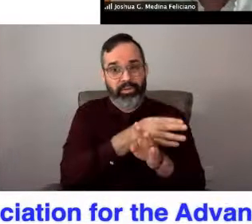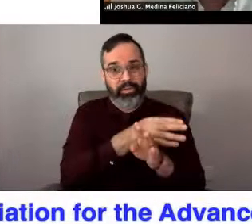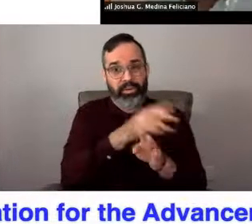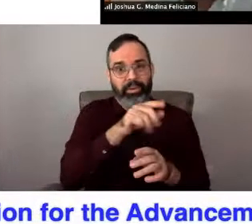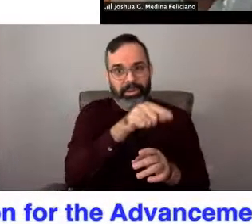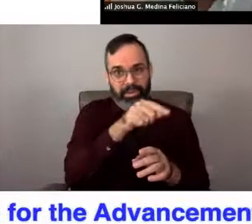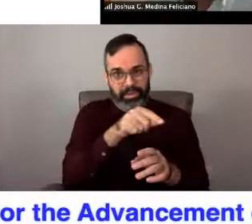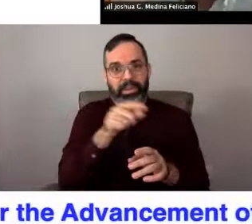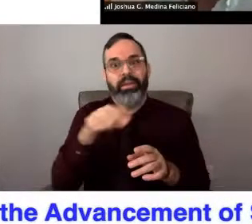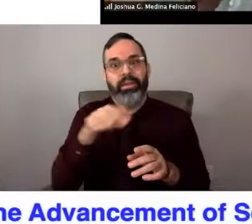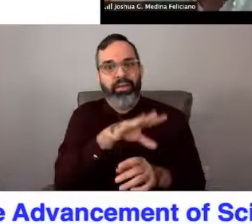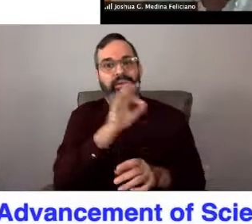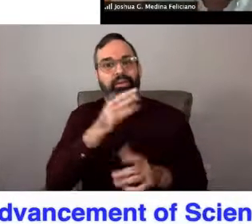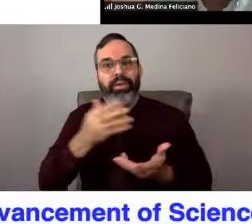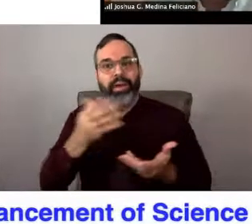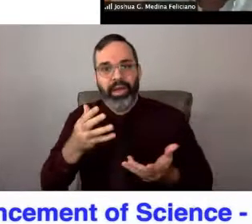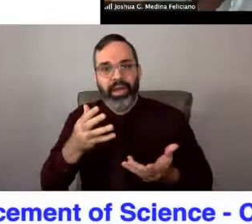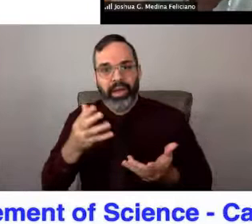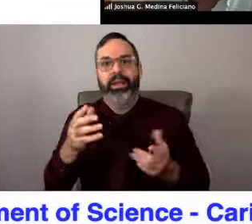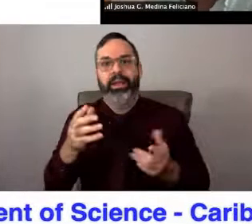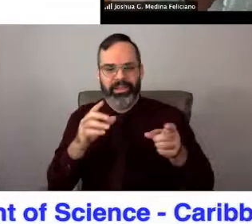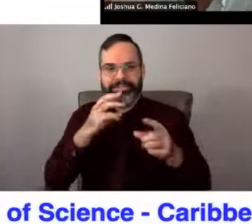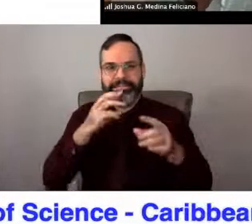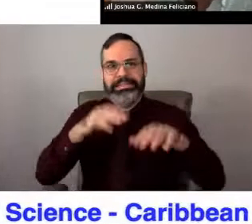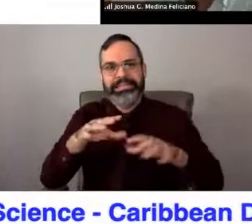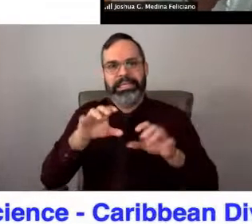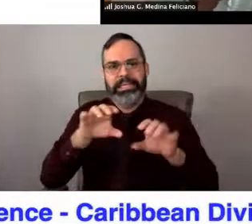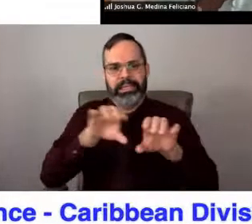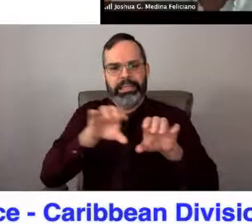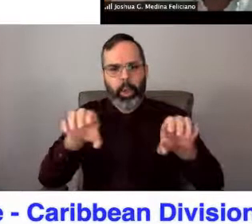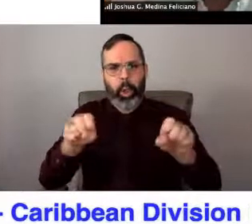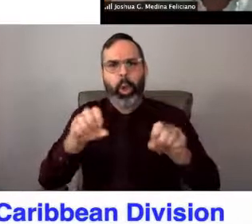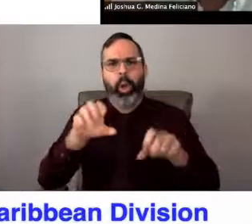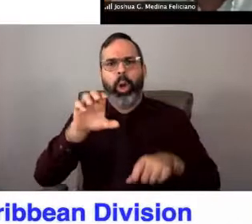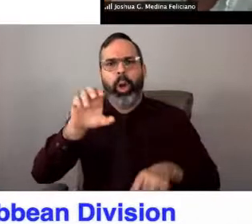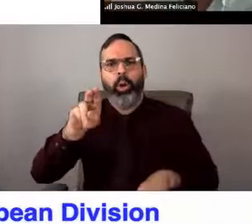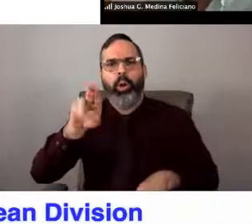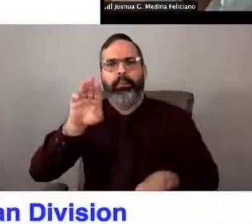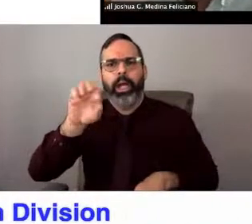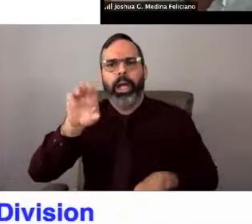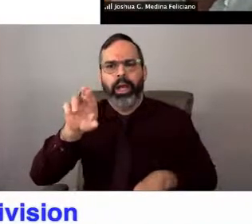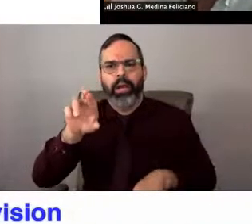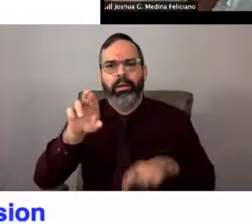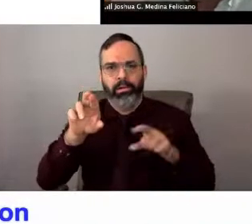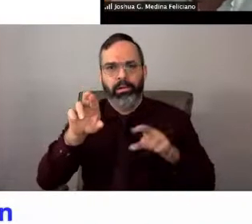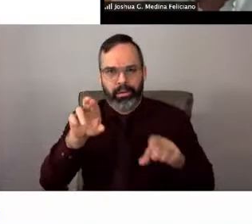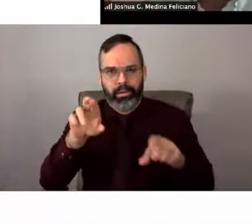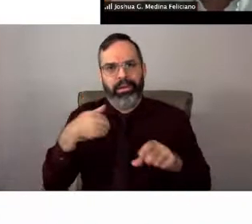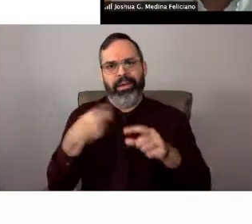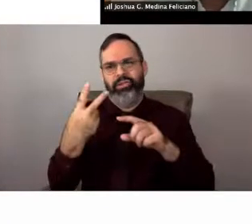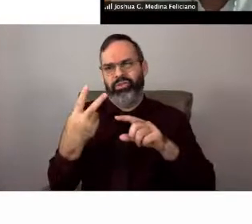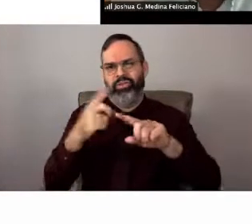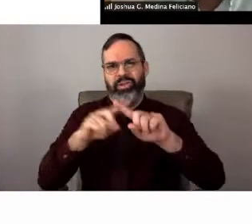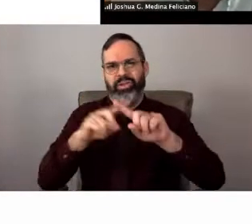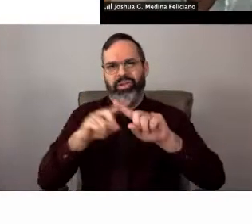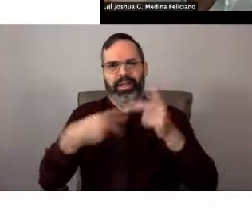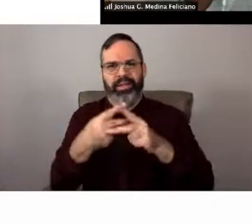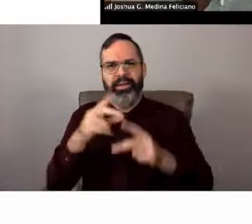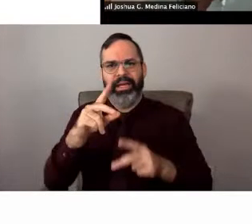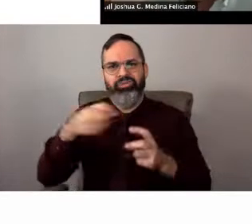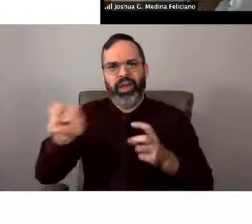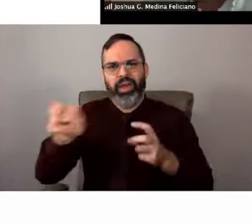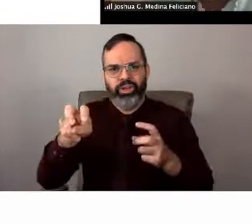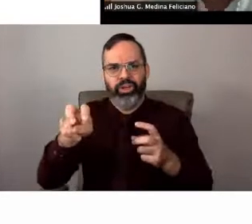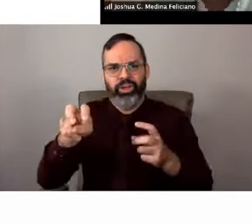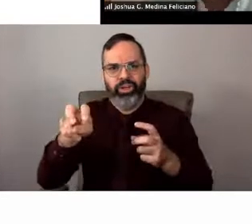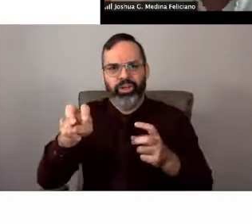found out that the sea cucumber, compared to other species, appeared to have 4 different transcripts, while most of the species